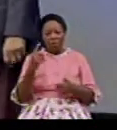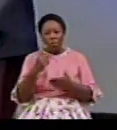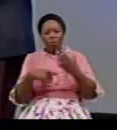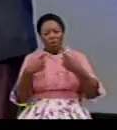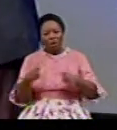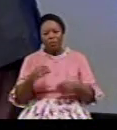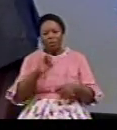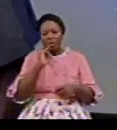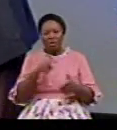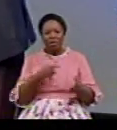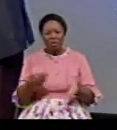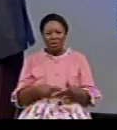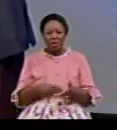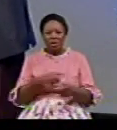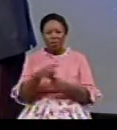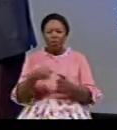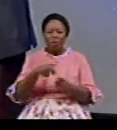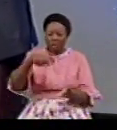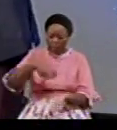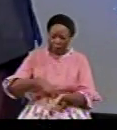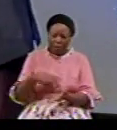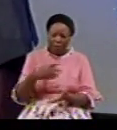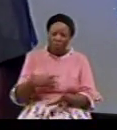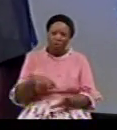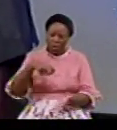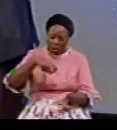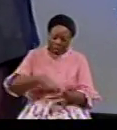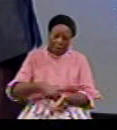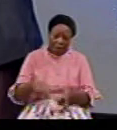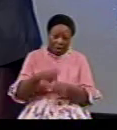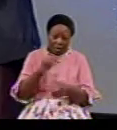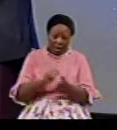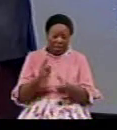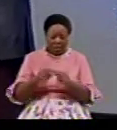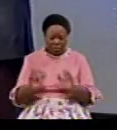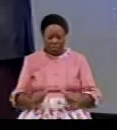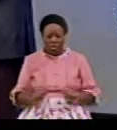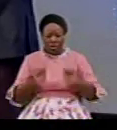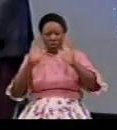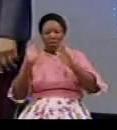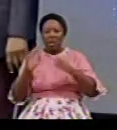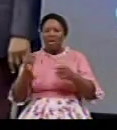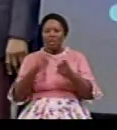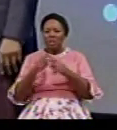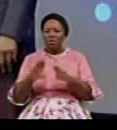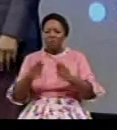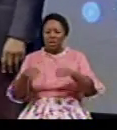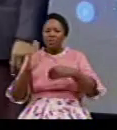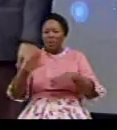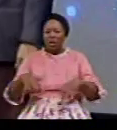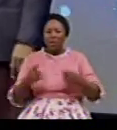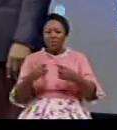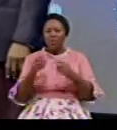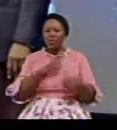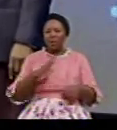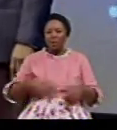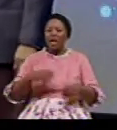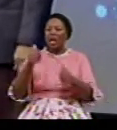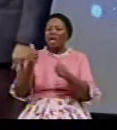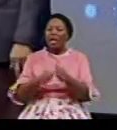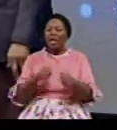me, and I will return unto you, says the Lord of hosts. Look at